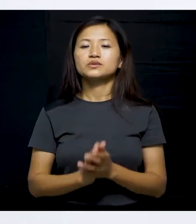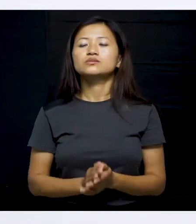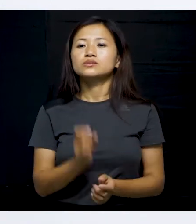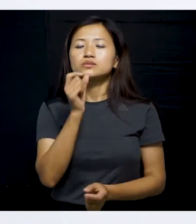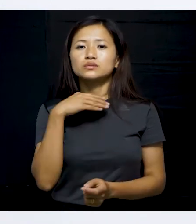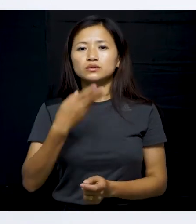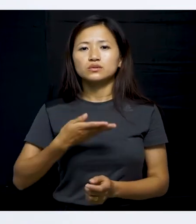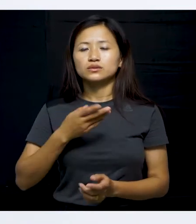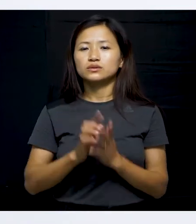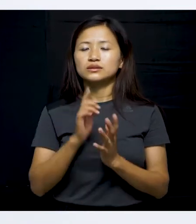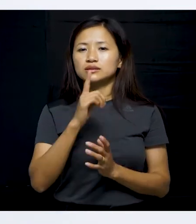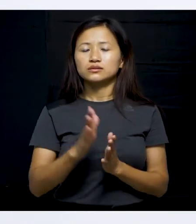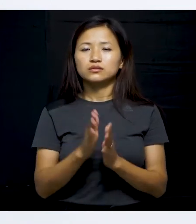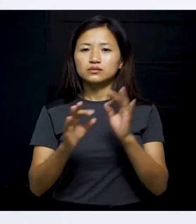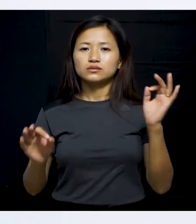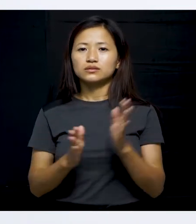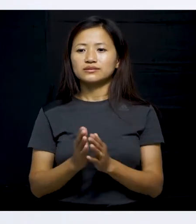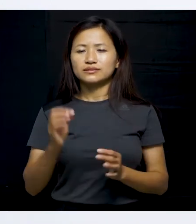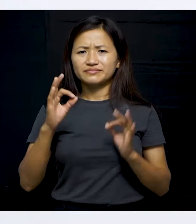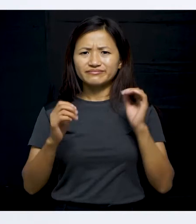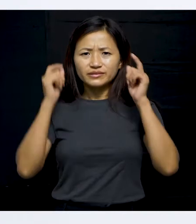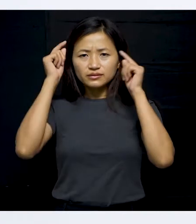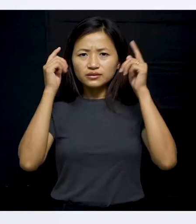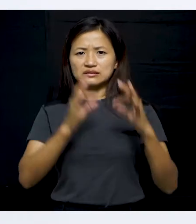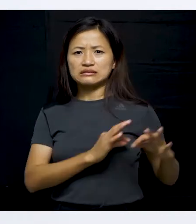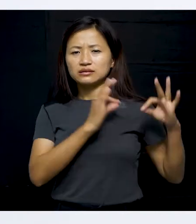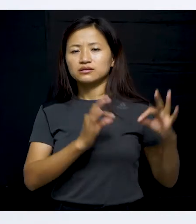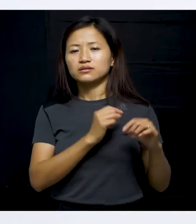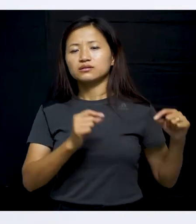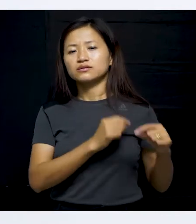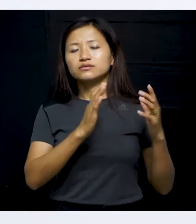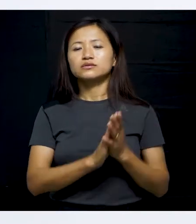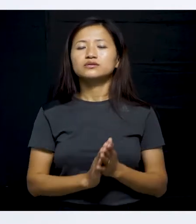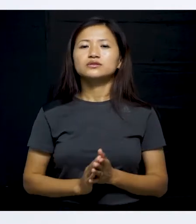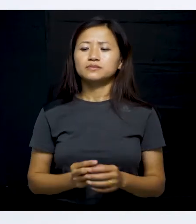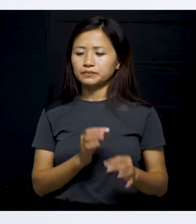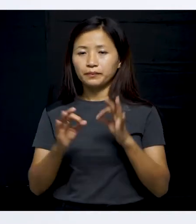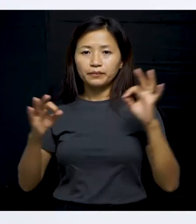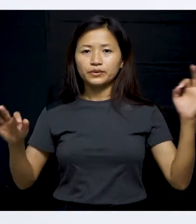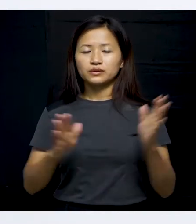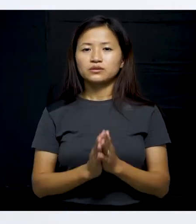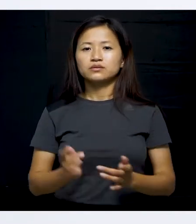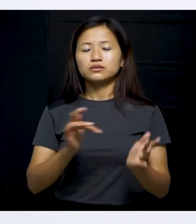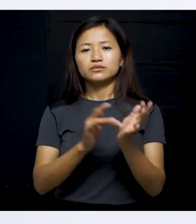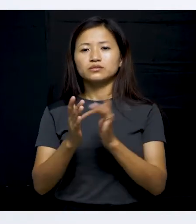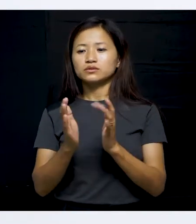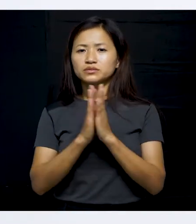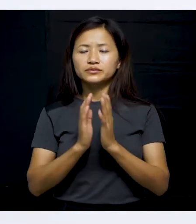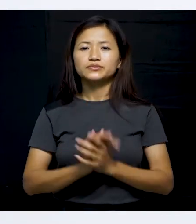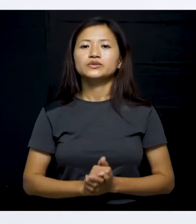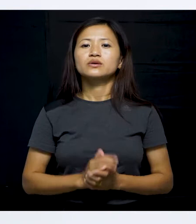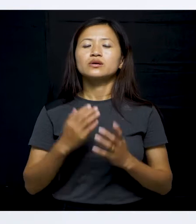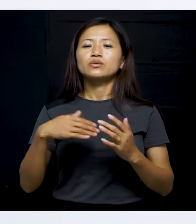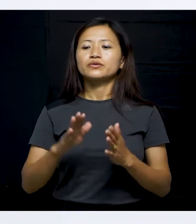people that there are no such evil spirits and that they have to start worshiping Jesus and they have to follow all those